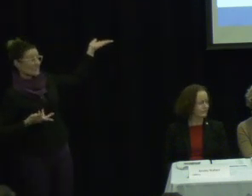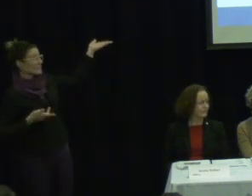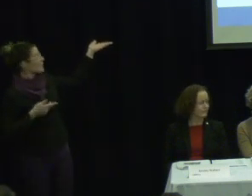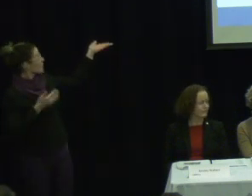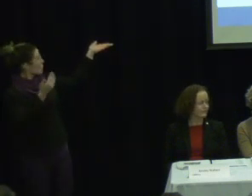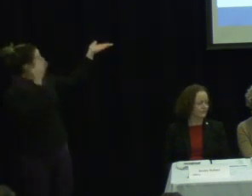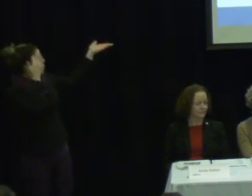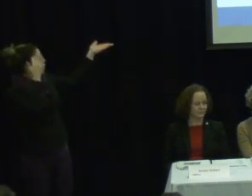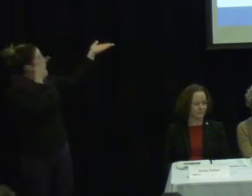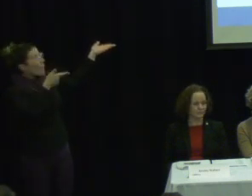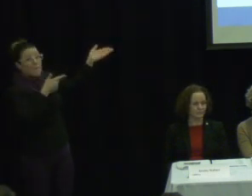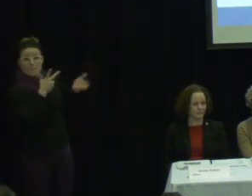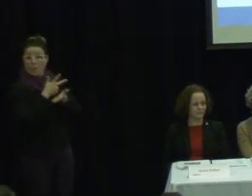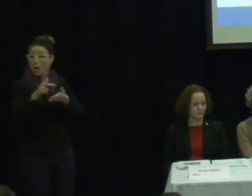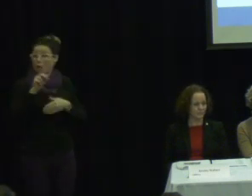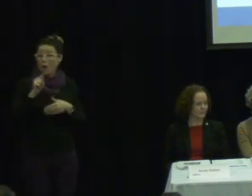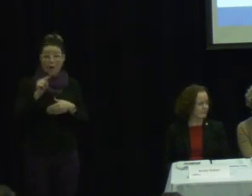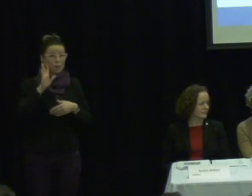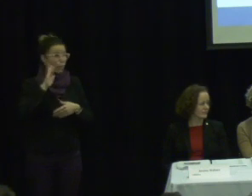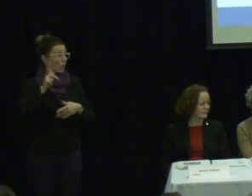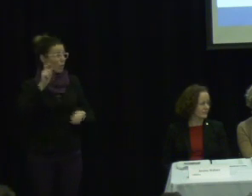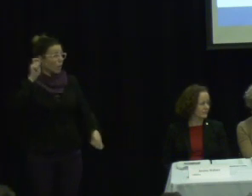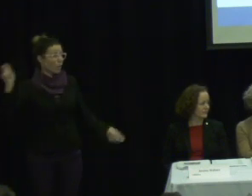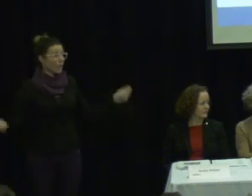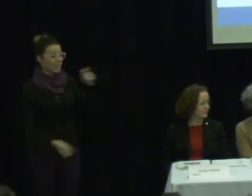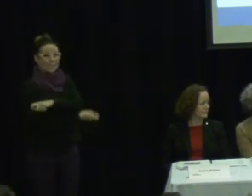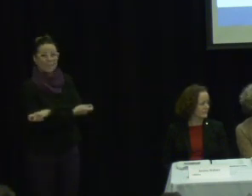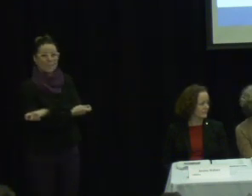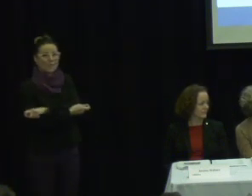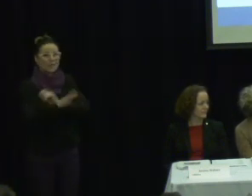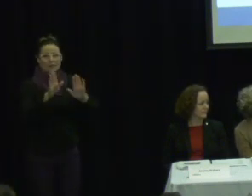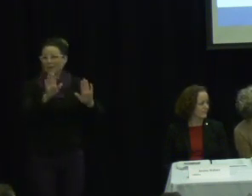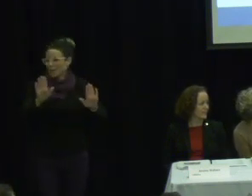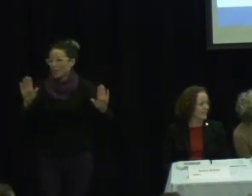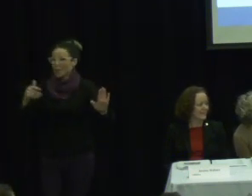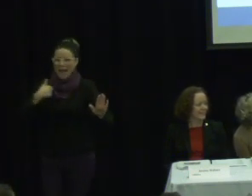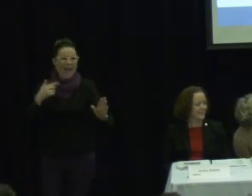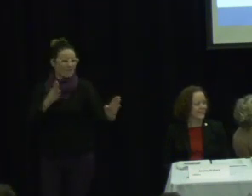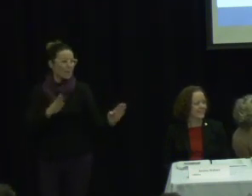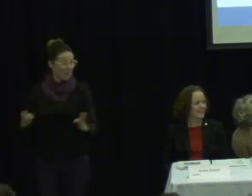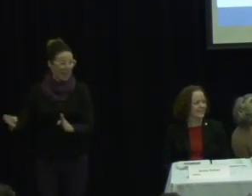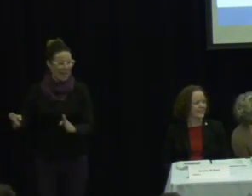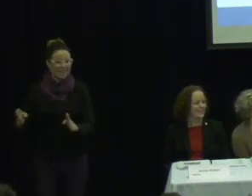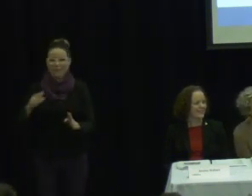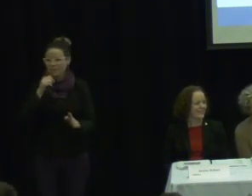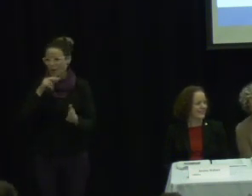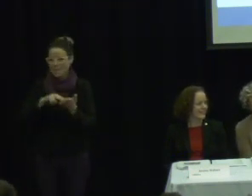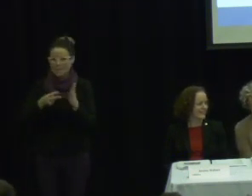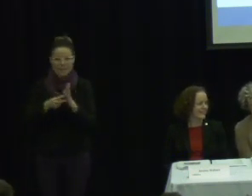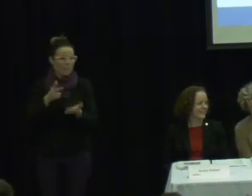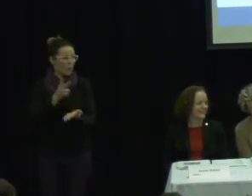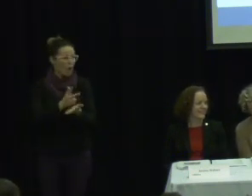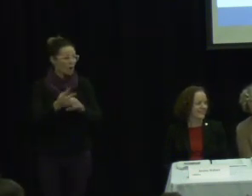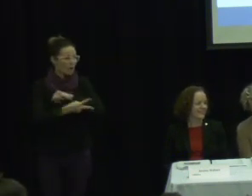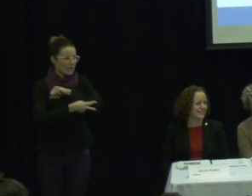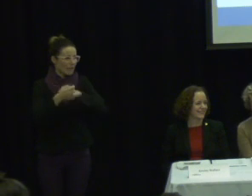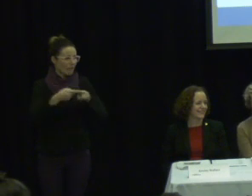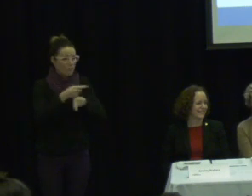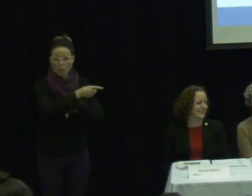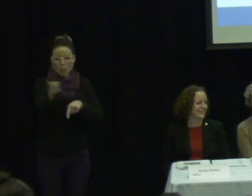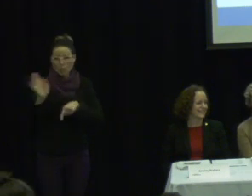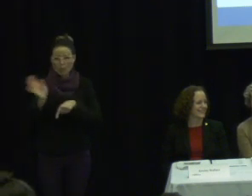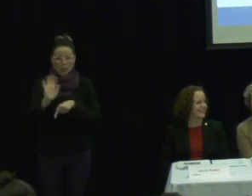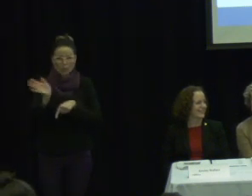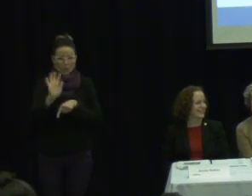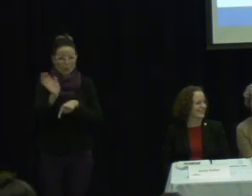goes away. We'll talk about where and by the way, we have a plan. No net loss in parking. If there's one thing that, except on the